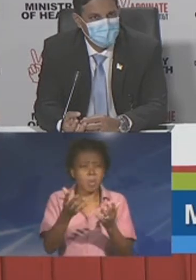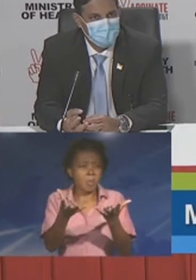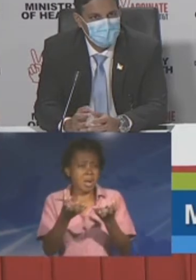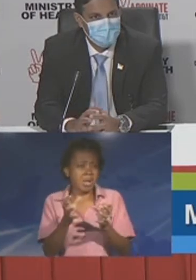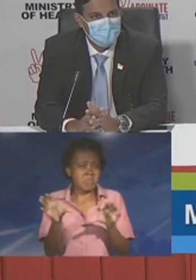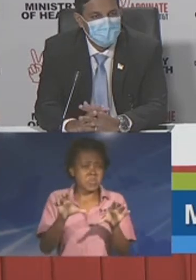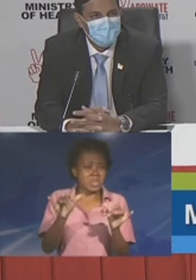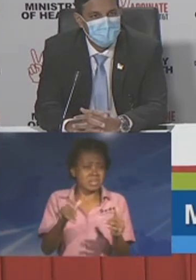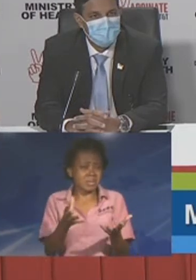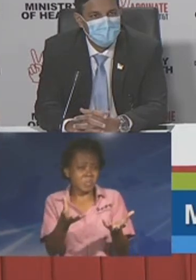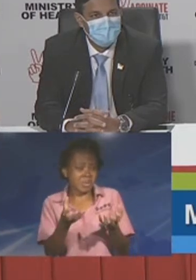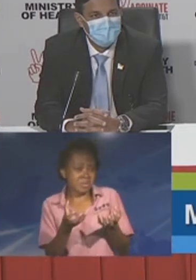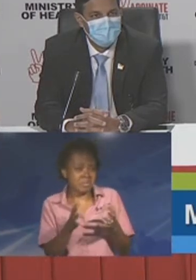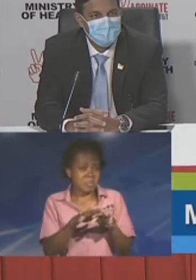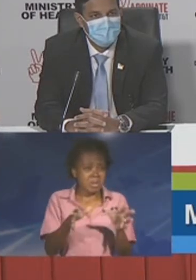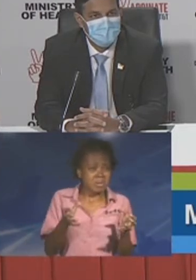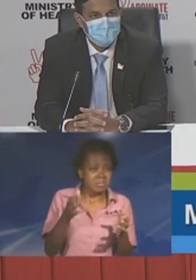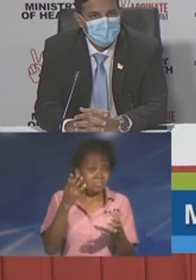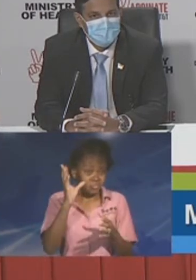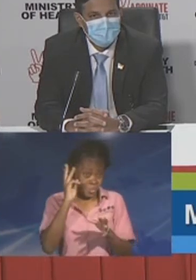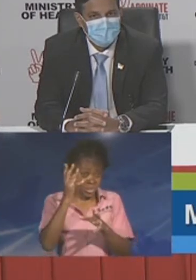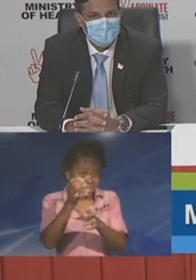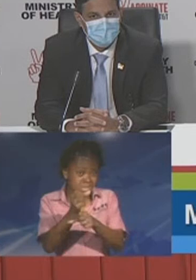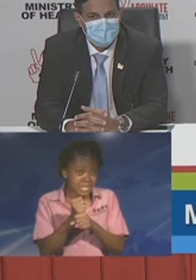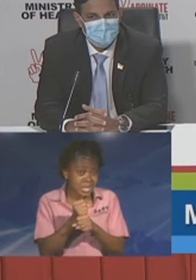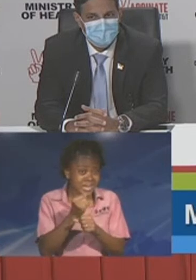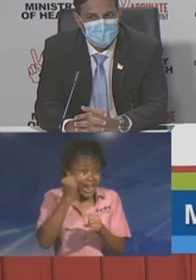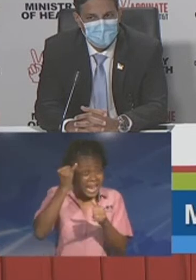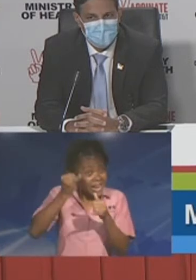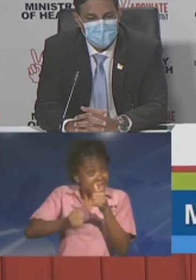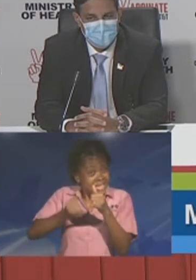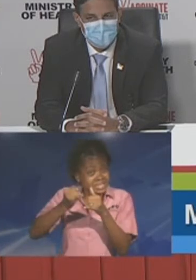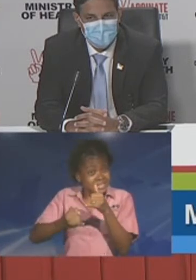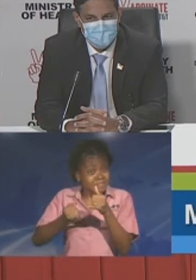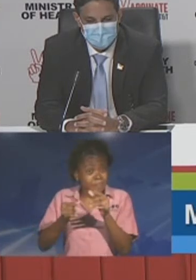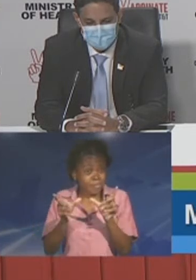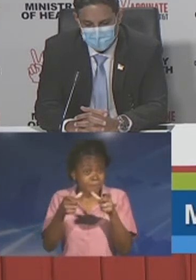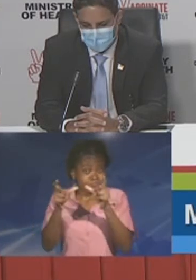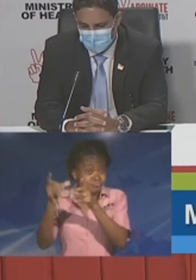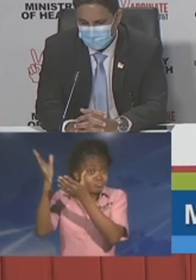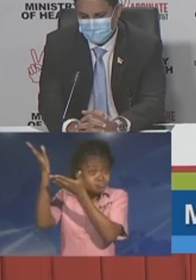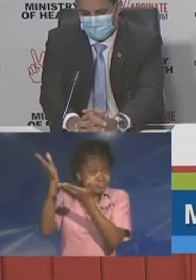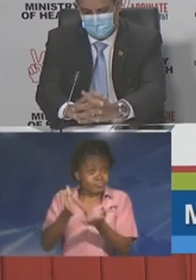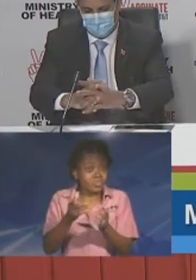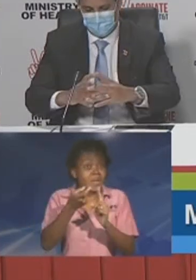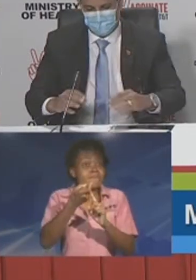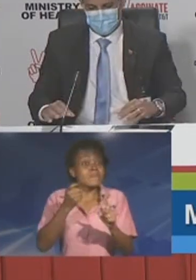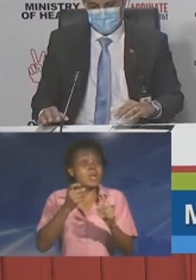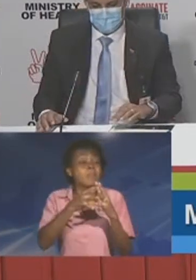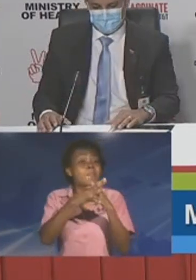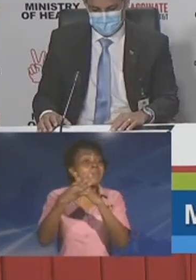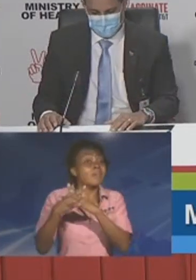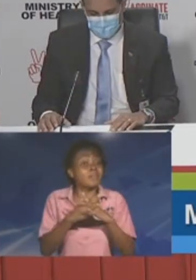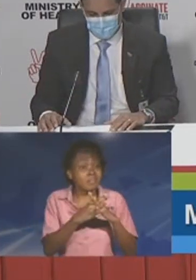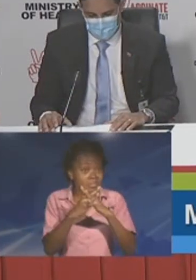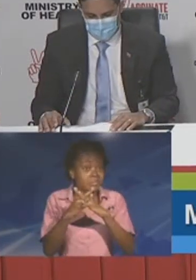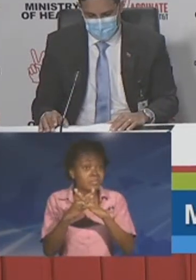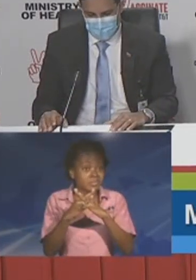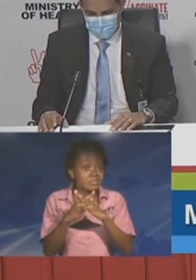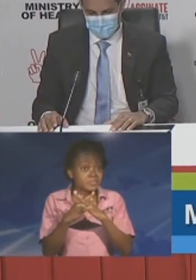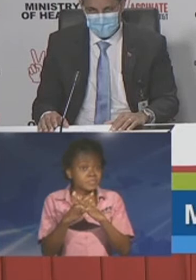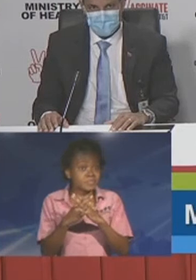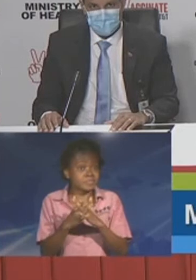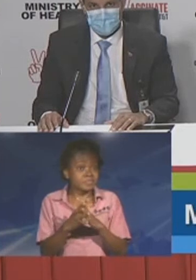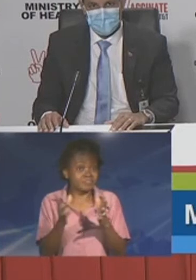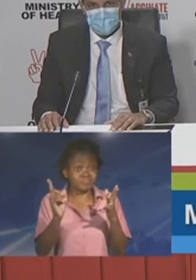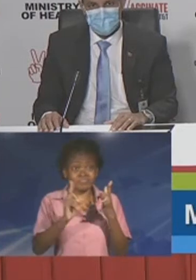US? And also, now that the mask mandate has basically been lifted, will the ministry